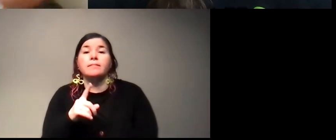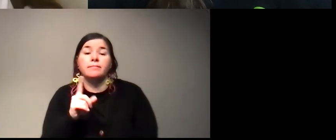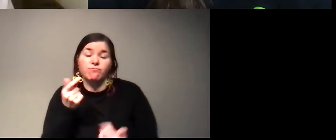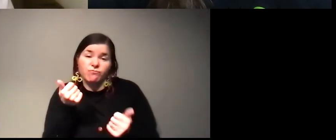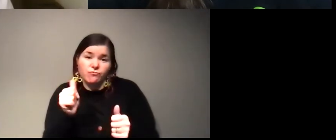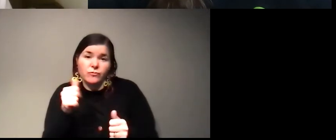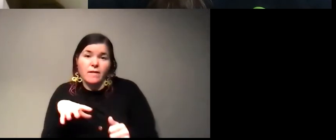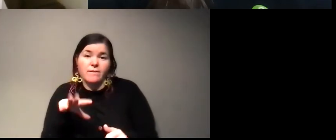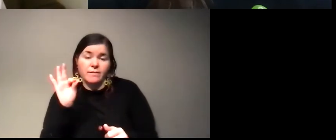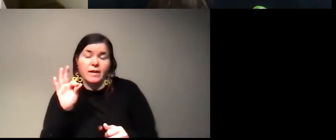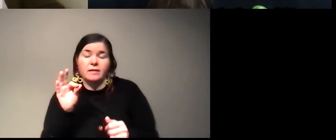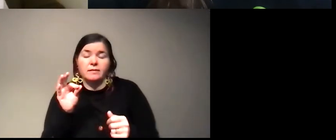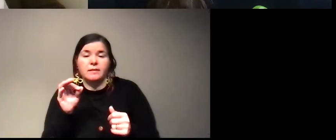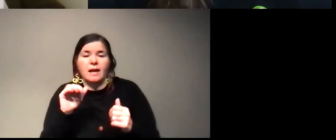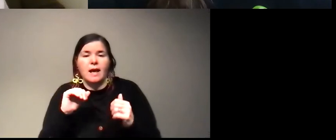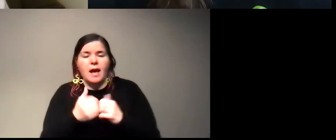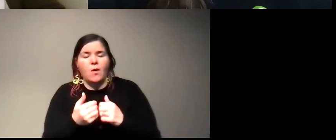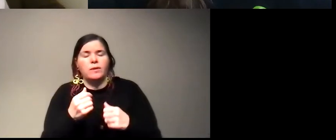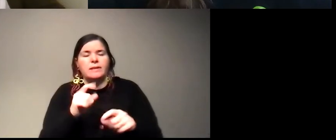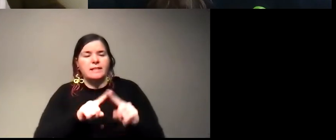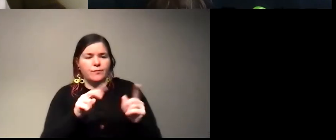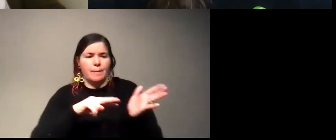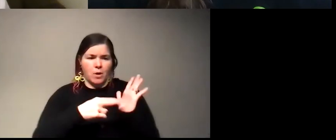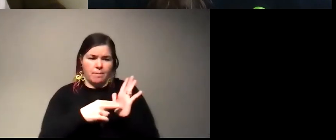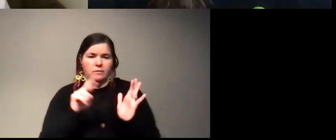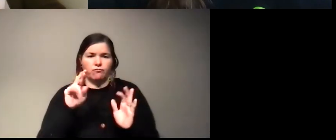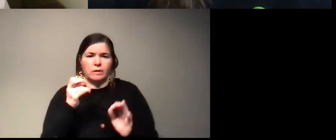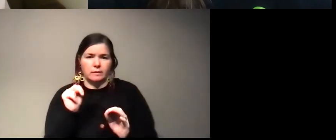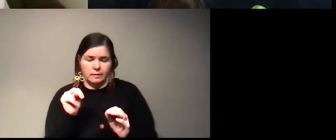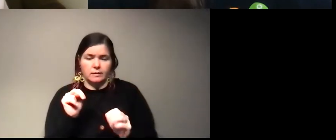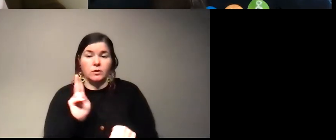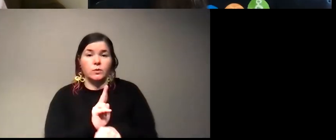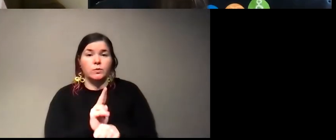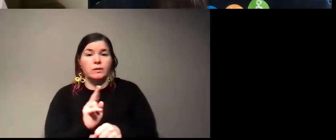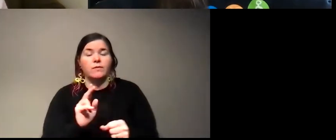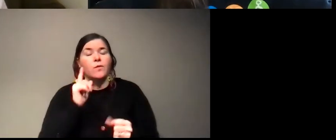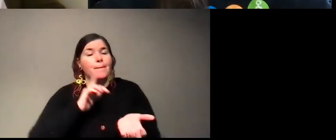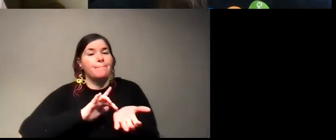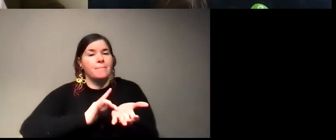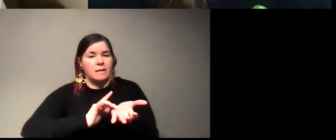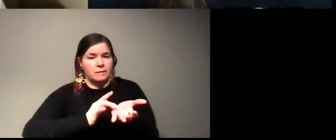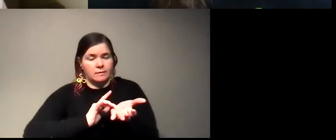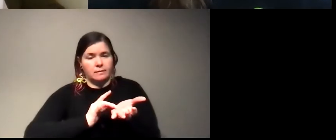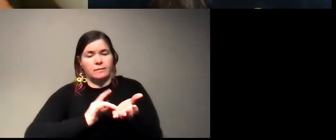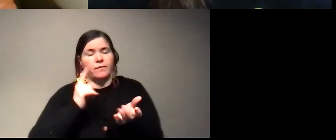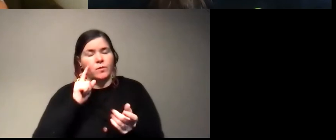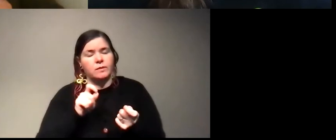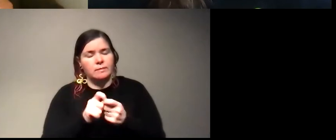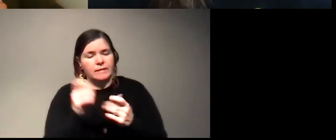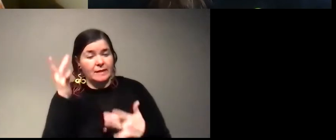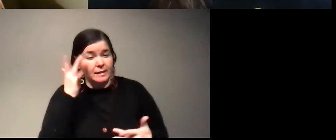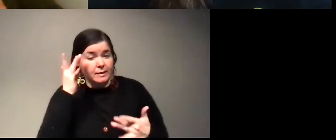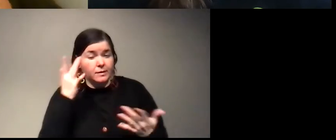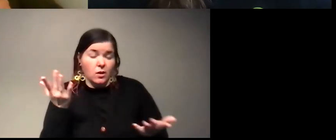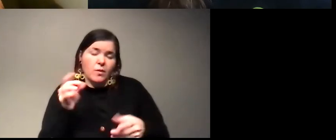to repurpose ricin. So they're trying to see if they could use it to actually be medicine for specific diseases. So I think